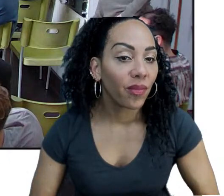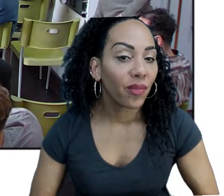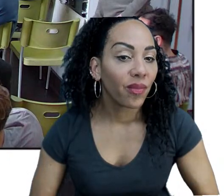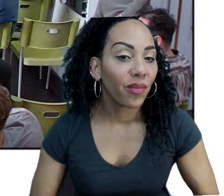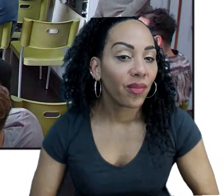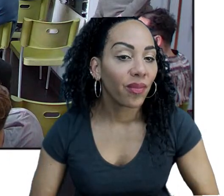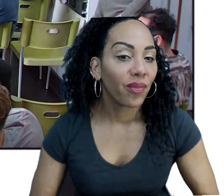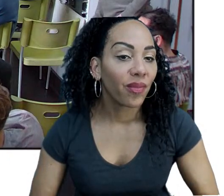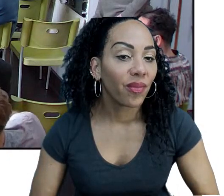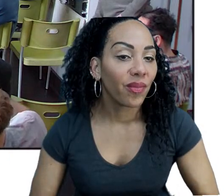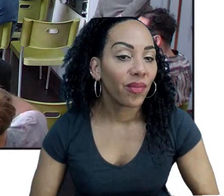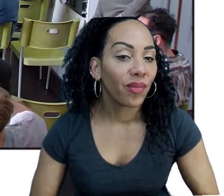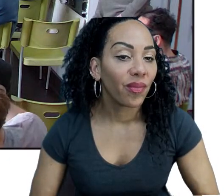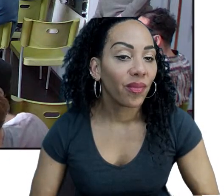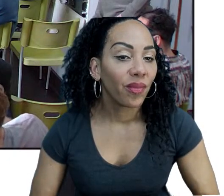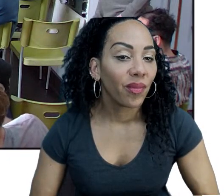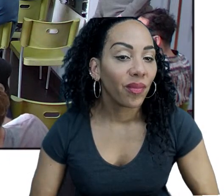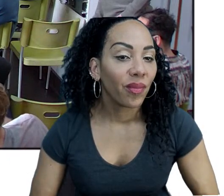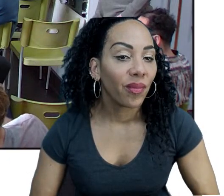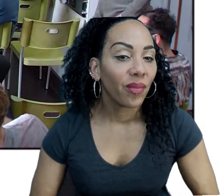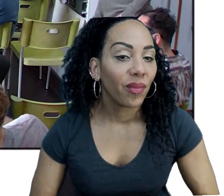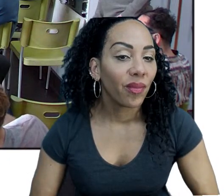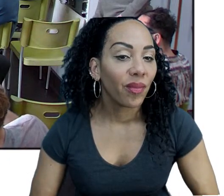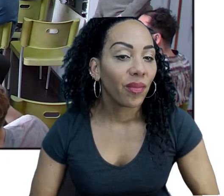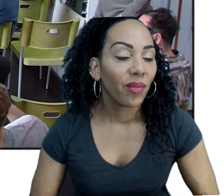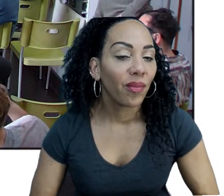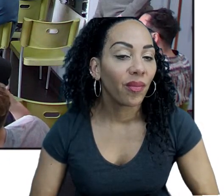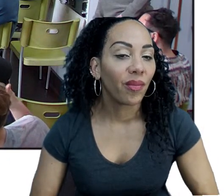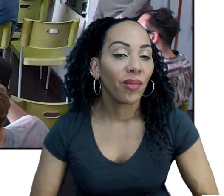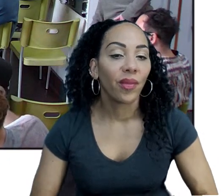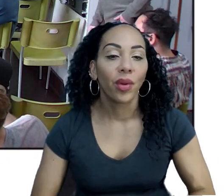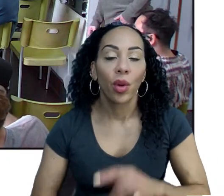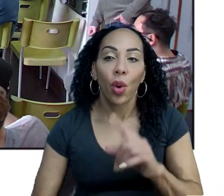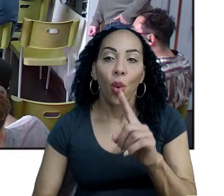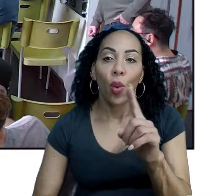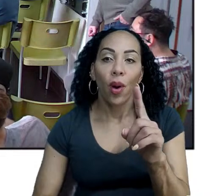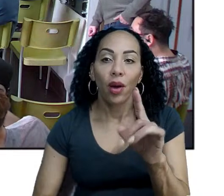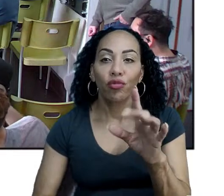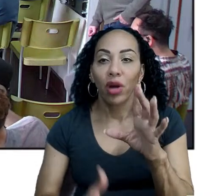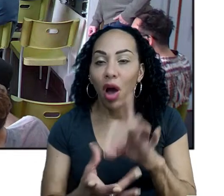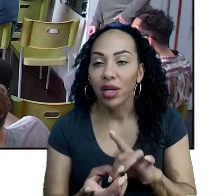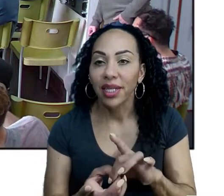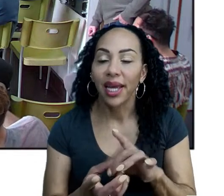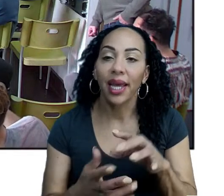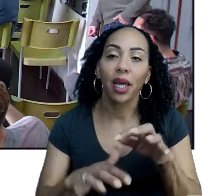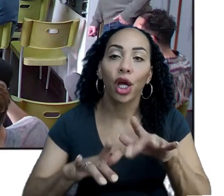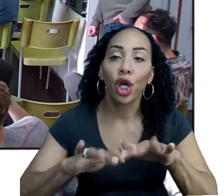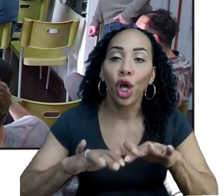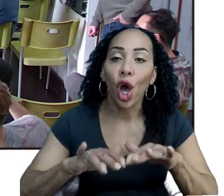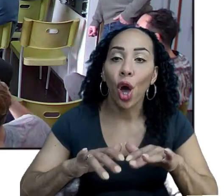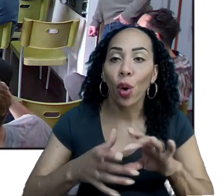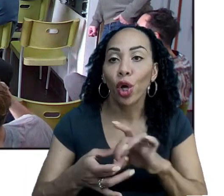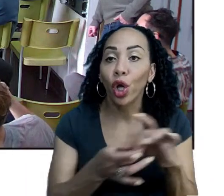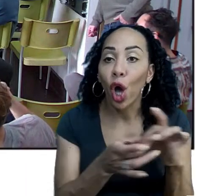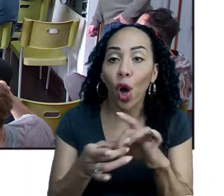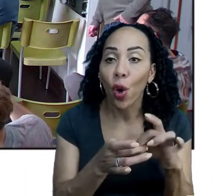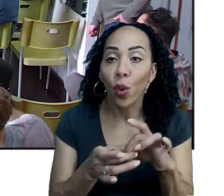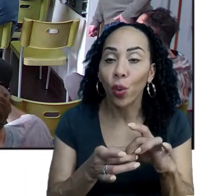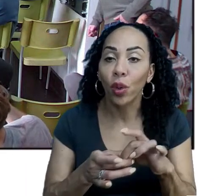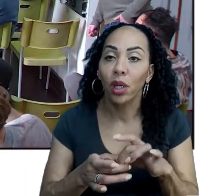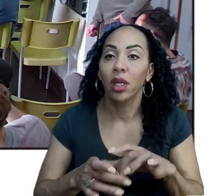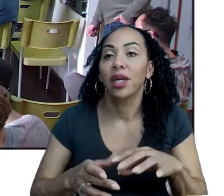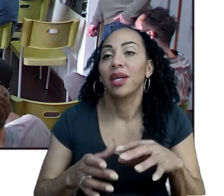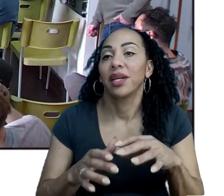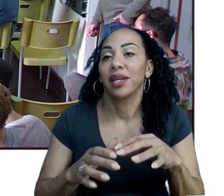discoveries around fall-off points with co-design, points where, for reasons of practicality or for ethical reasons, it